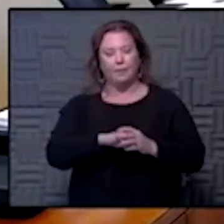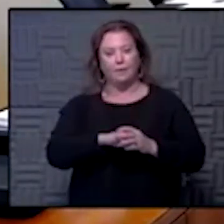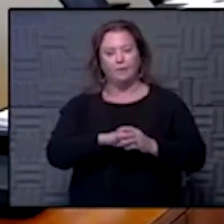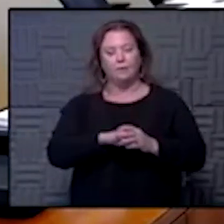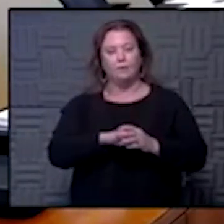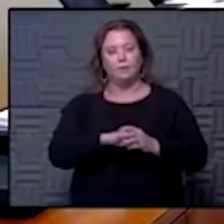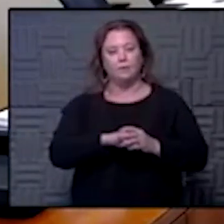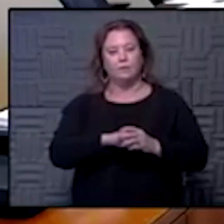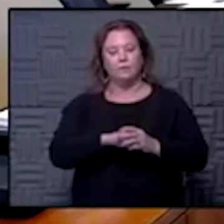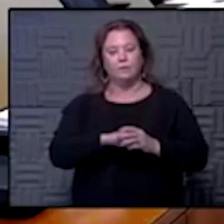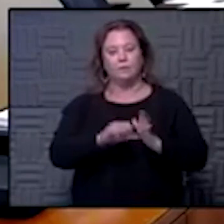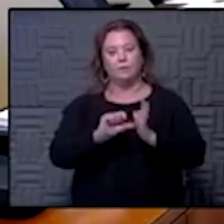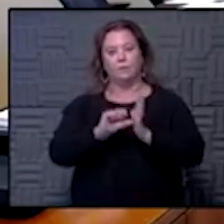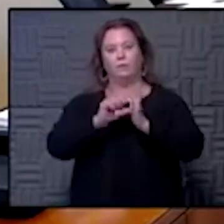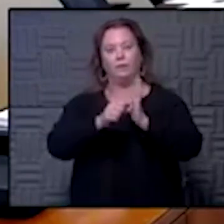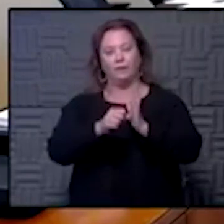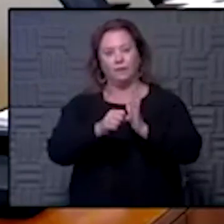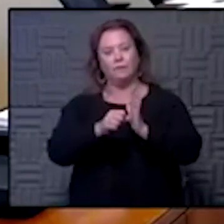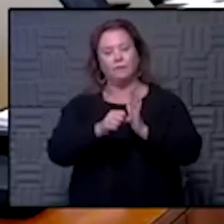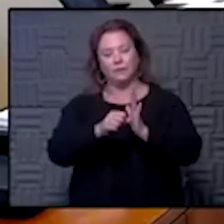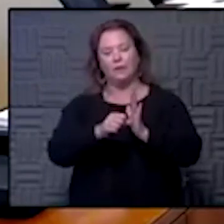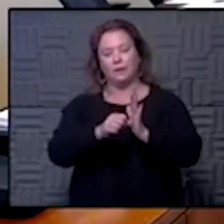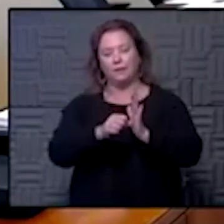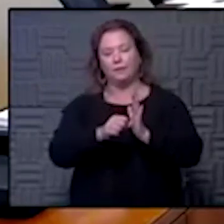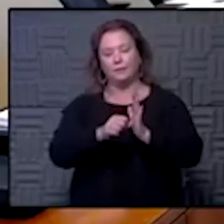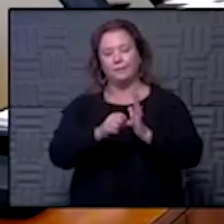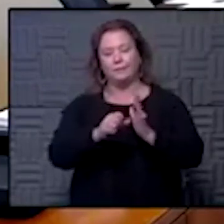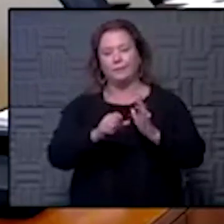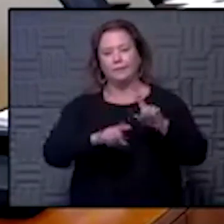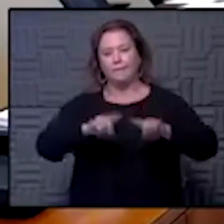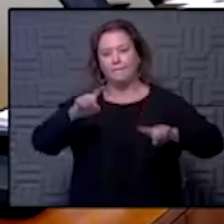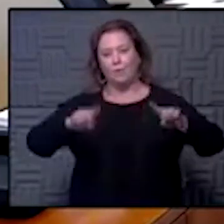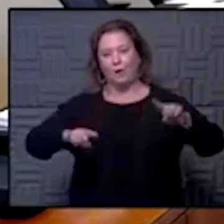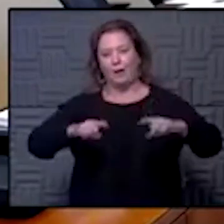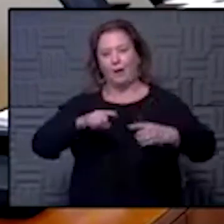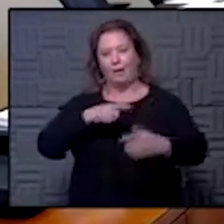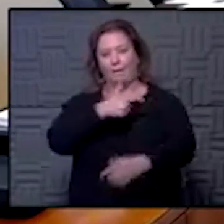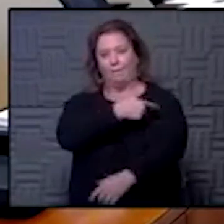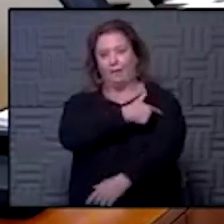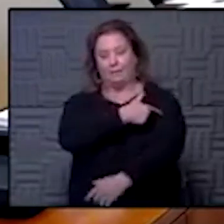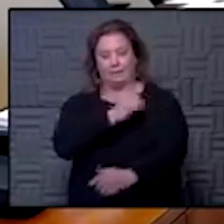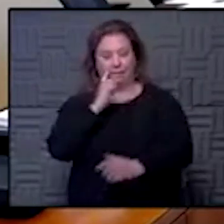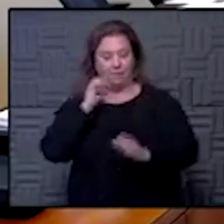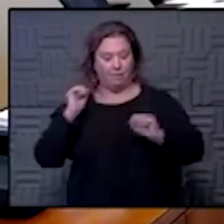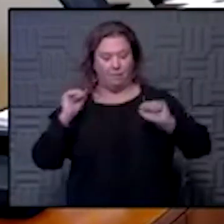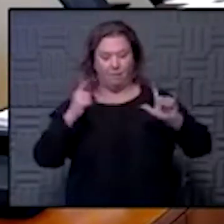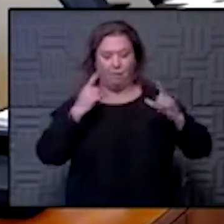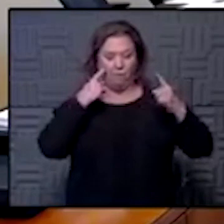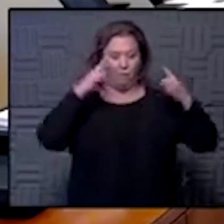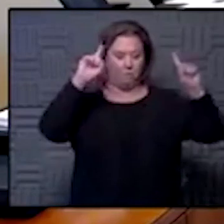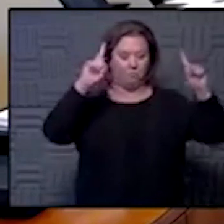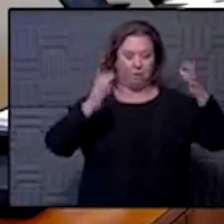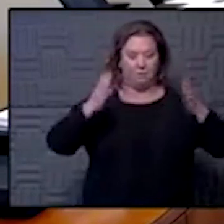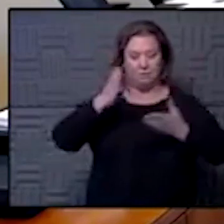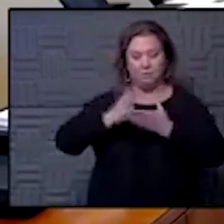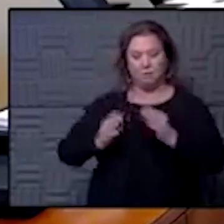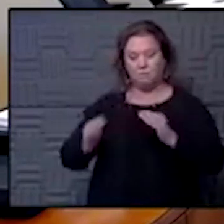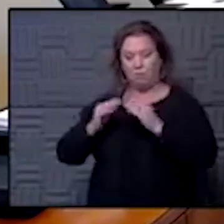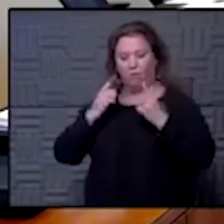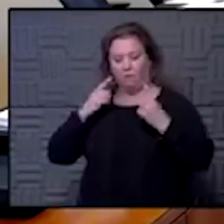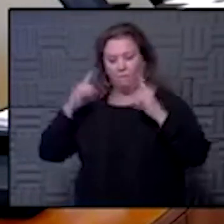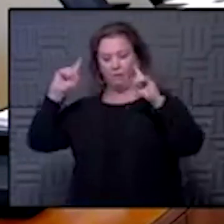been pointed out that having different types of vaccines, and especially if they all work, and maybe some are more effective in